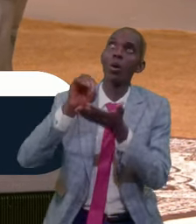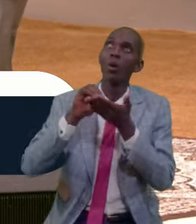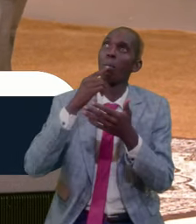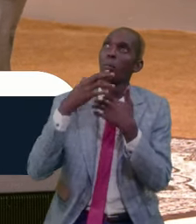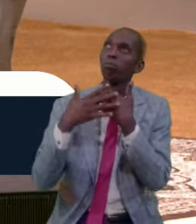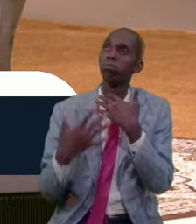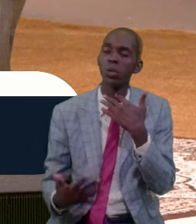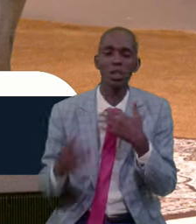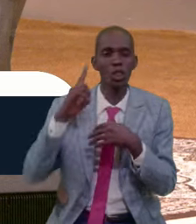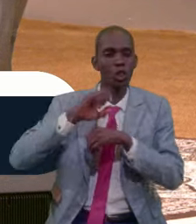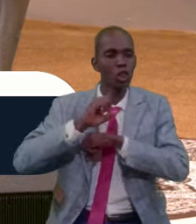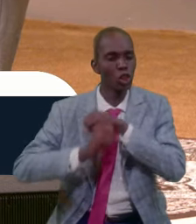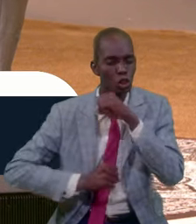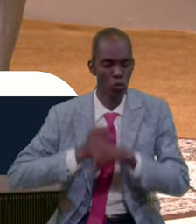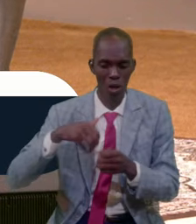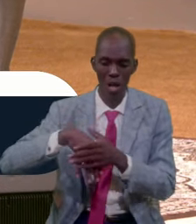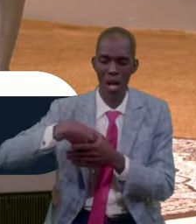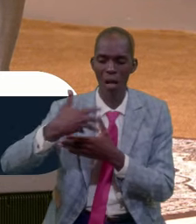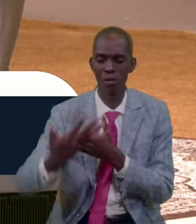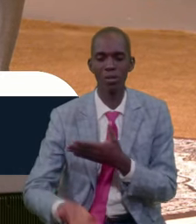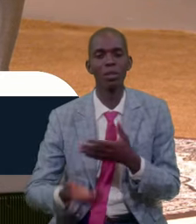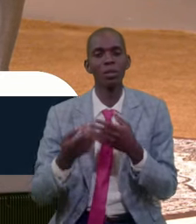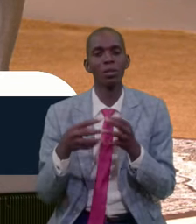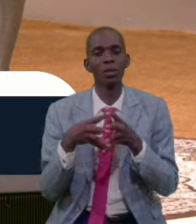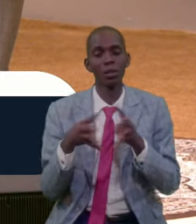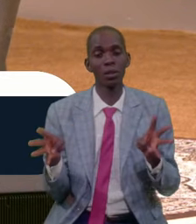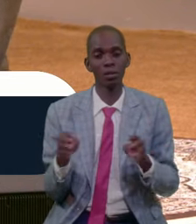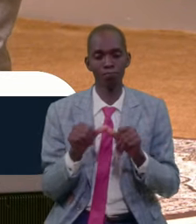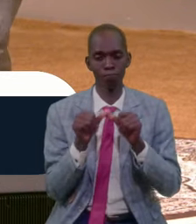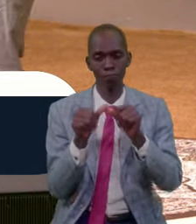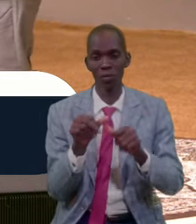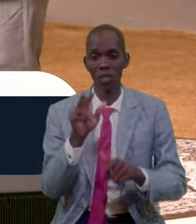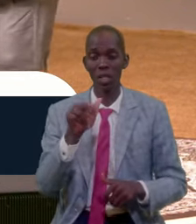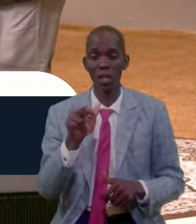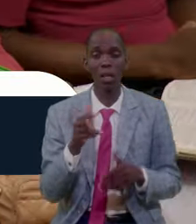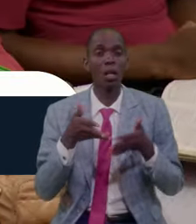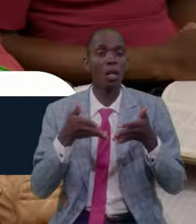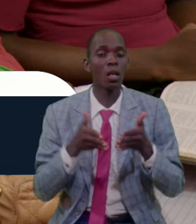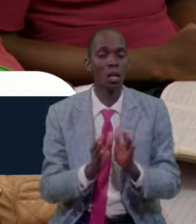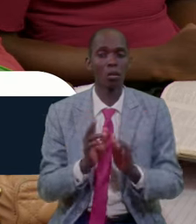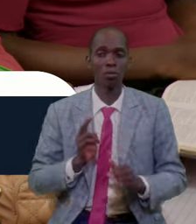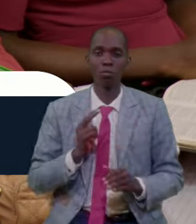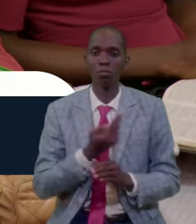the gate, outside the gate. Verse 13, in verse 13, let us go forth